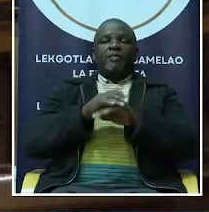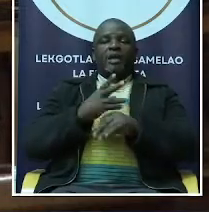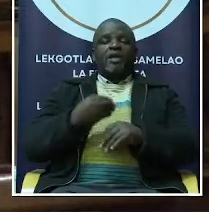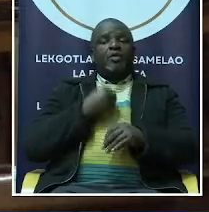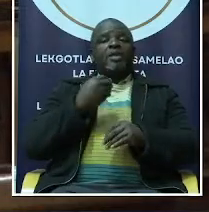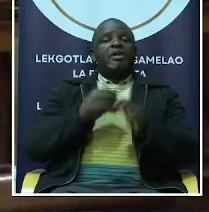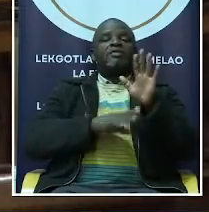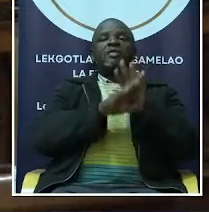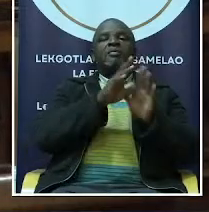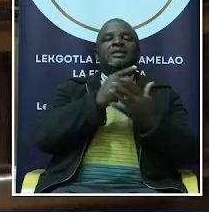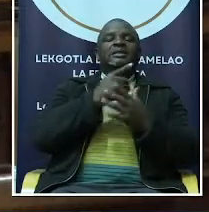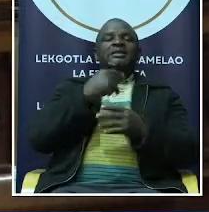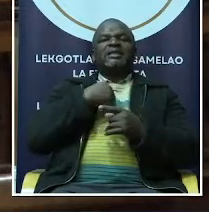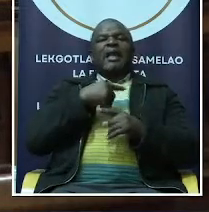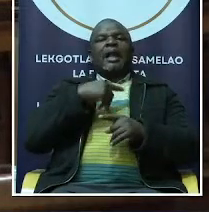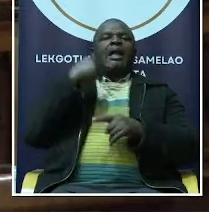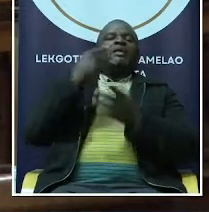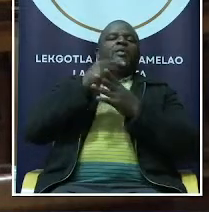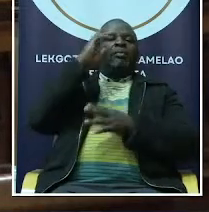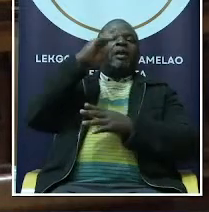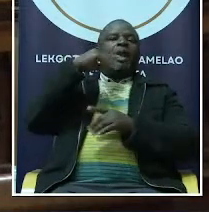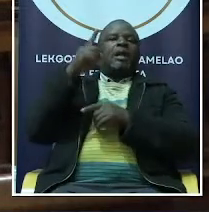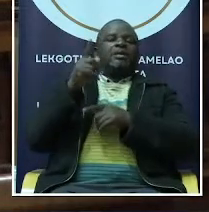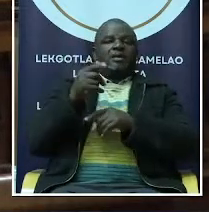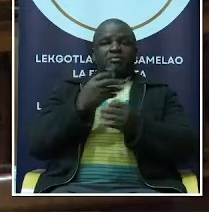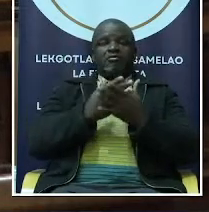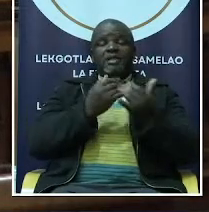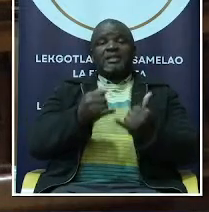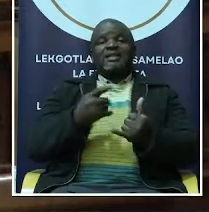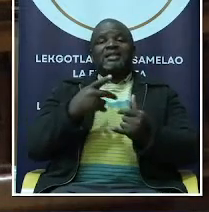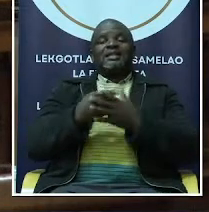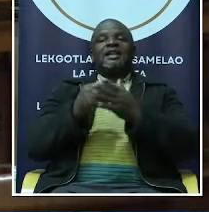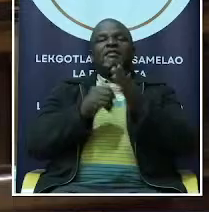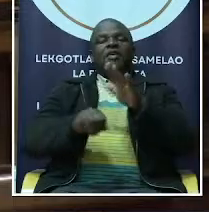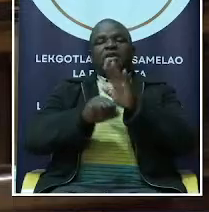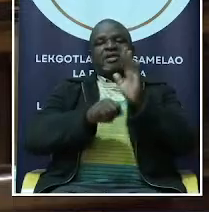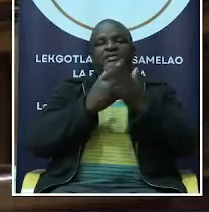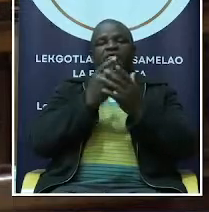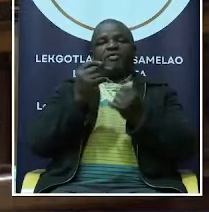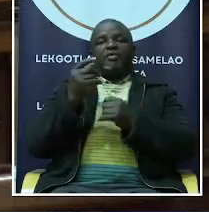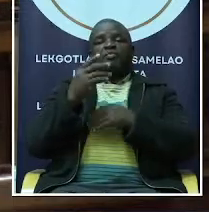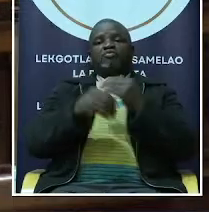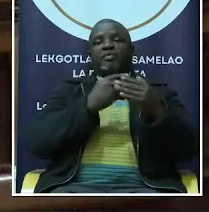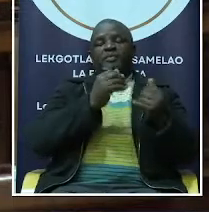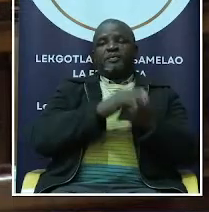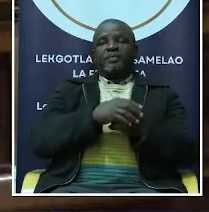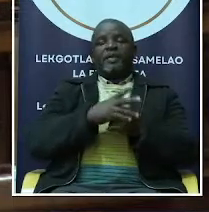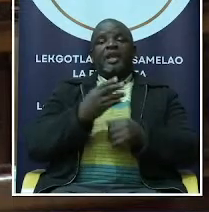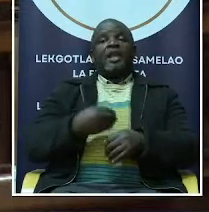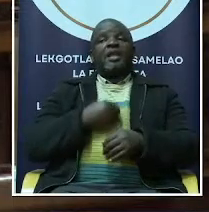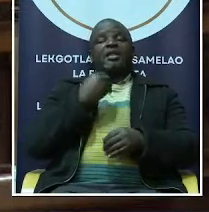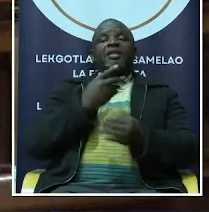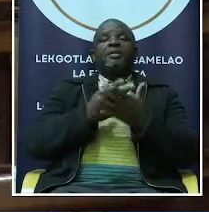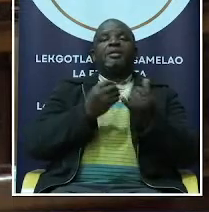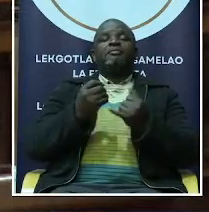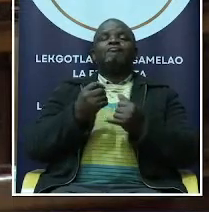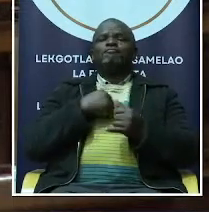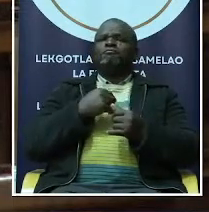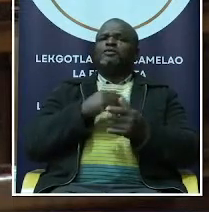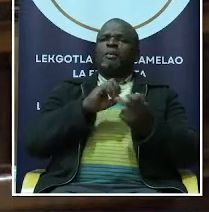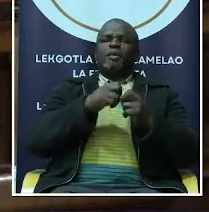afterthought. It is foundation for just and prosperous society. Our youth face triple